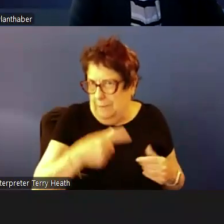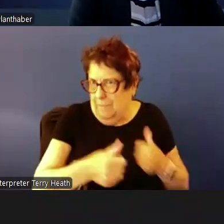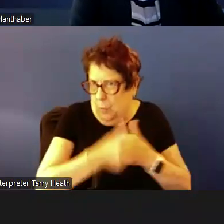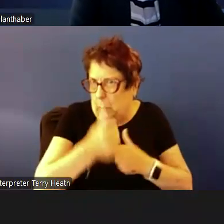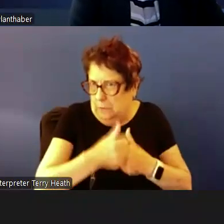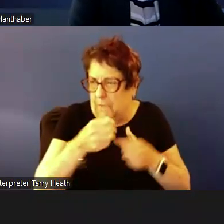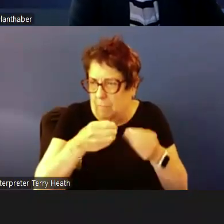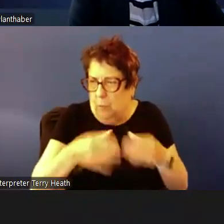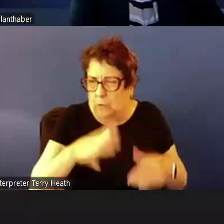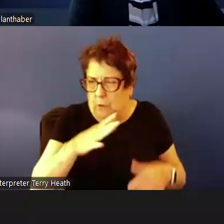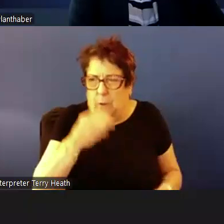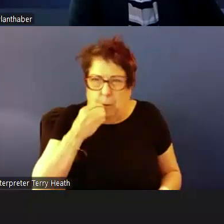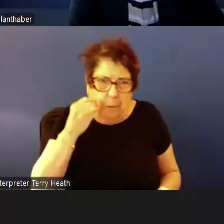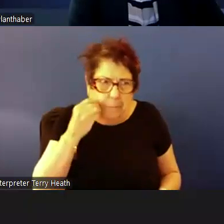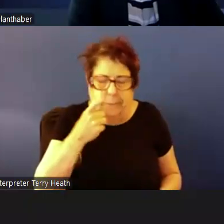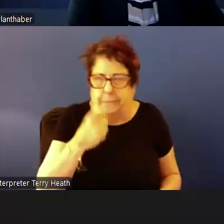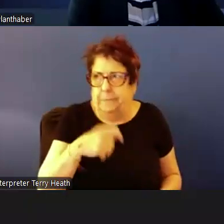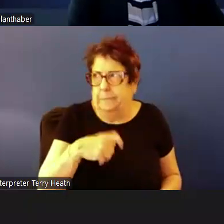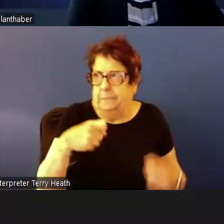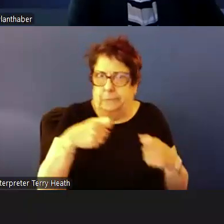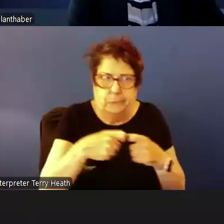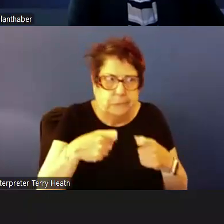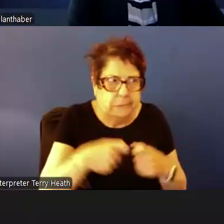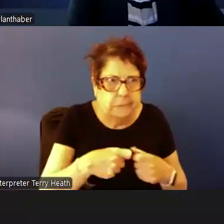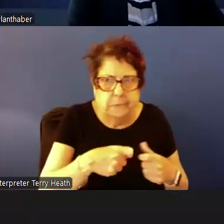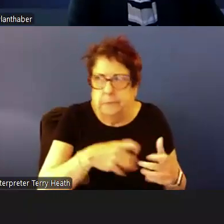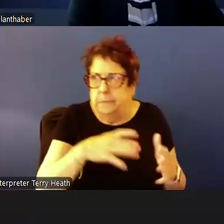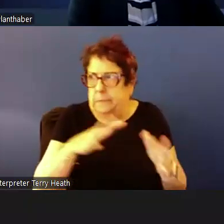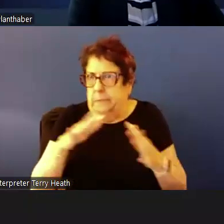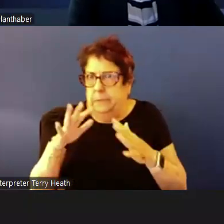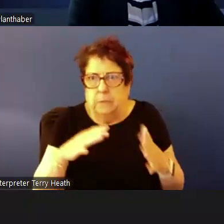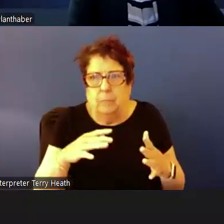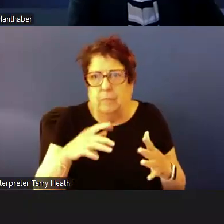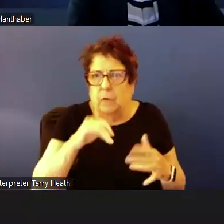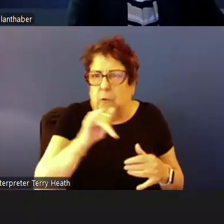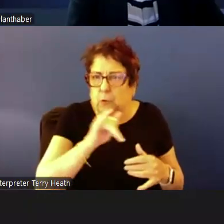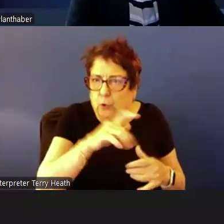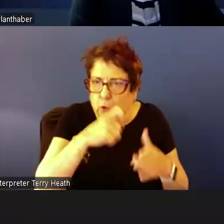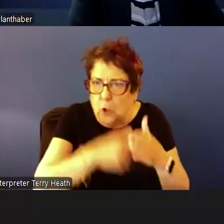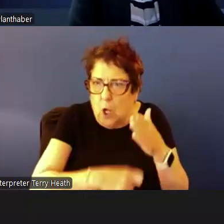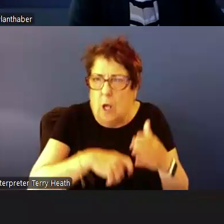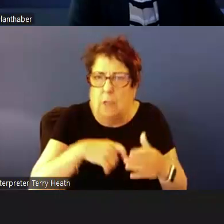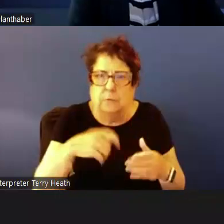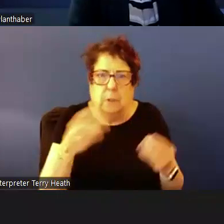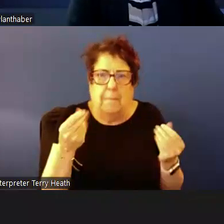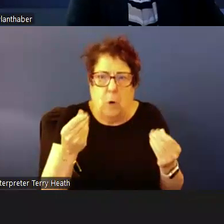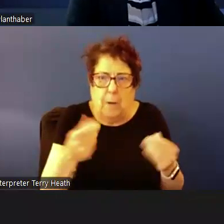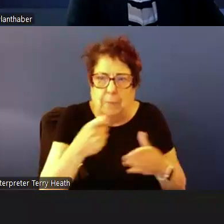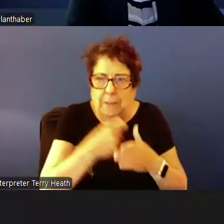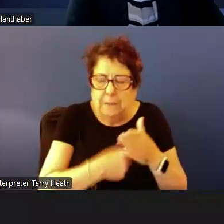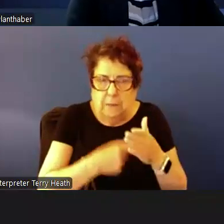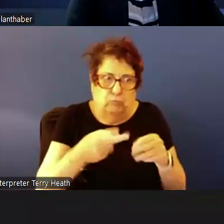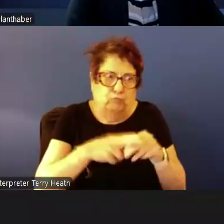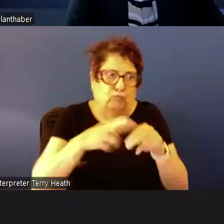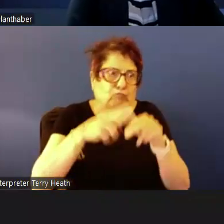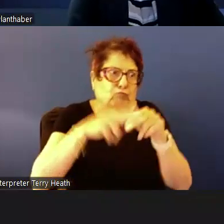as utilities, and I think someone put in the chat, insurance costs, property taxes are all going up,